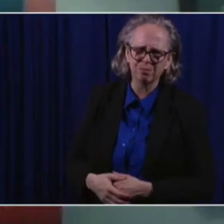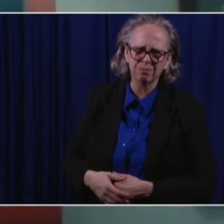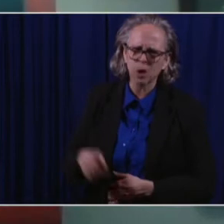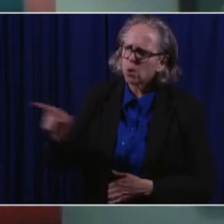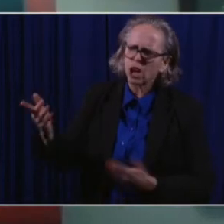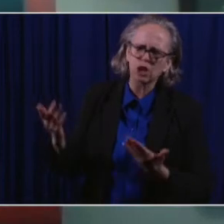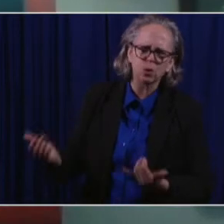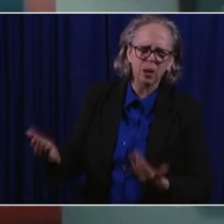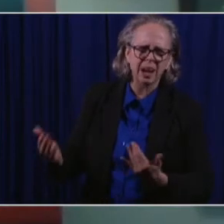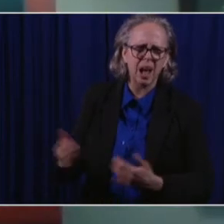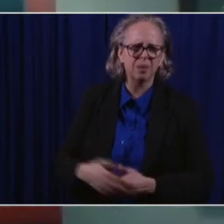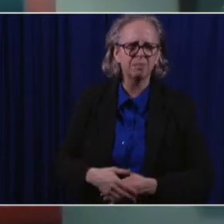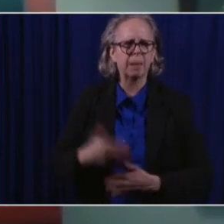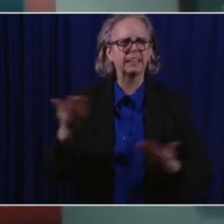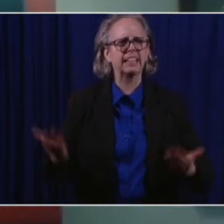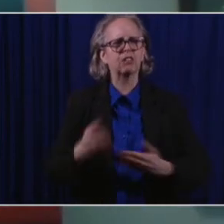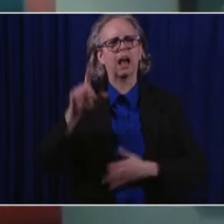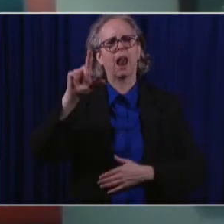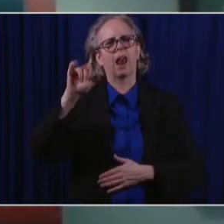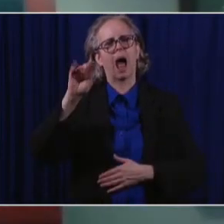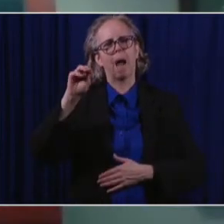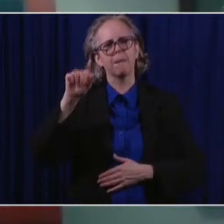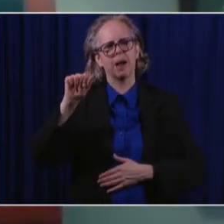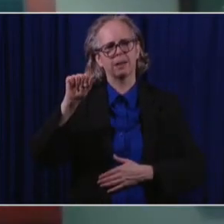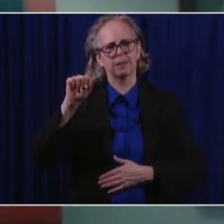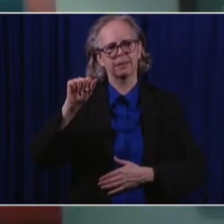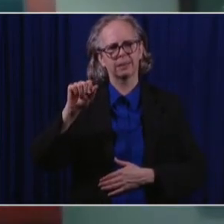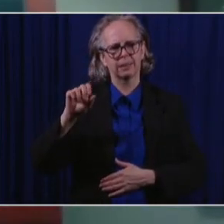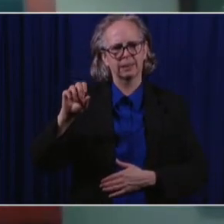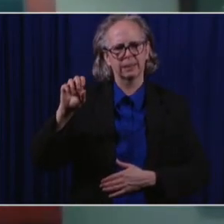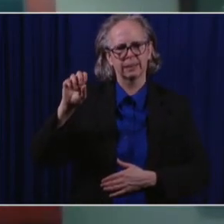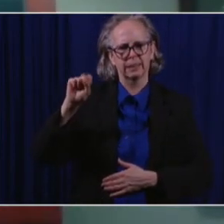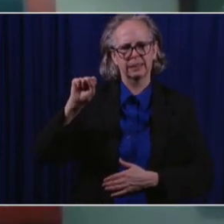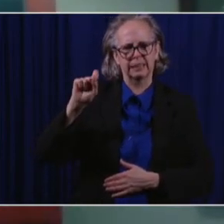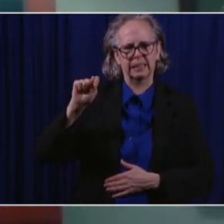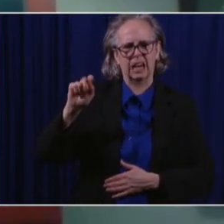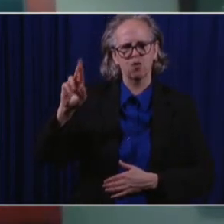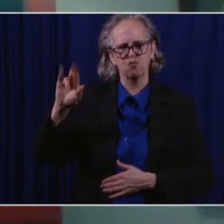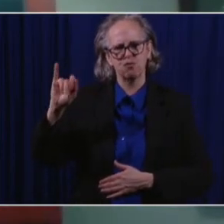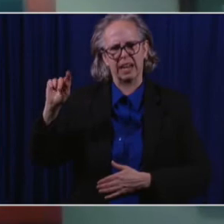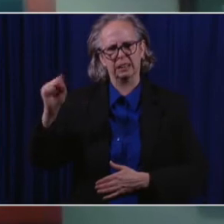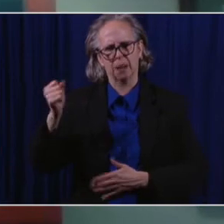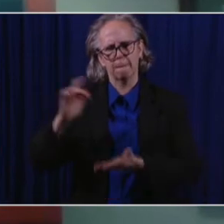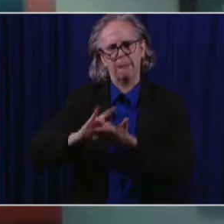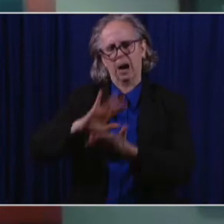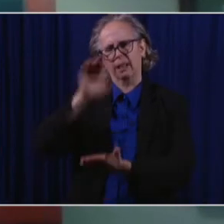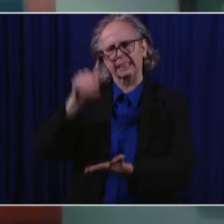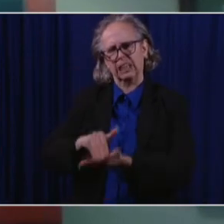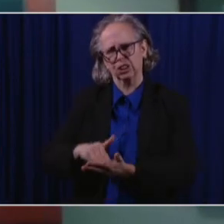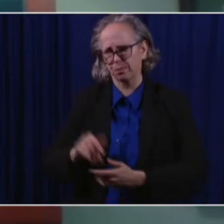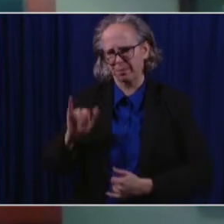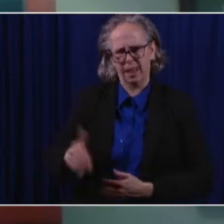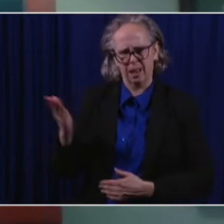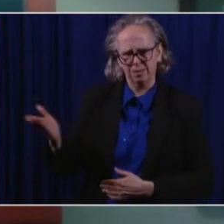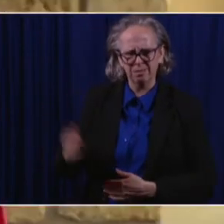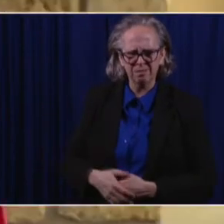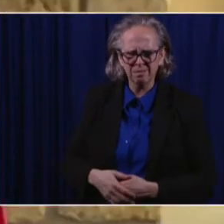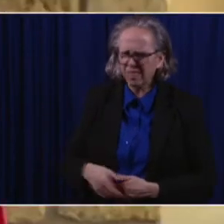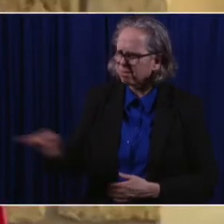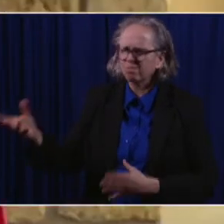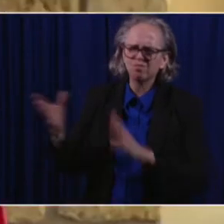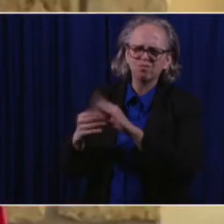in Lima. Tell us what's going on in Lima and what you're seeing, because you're